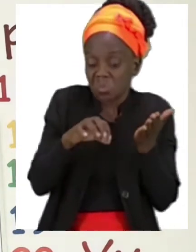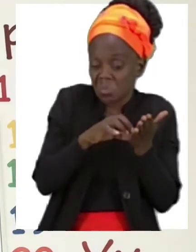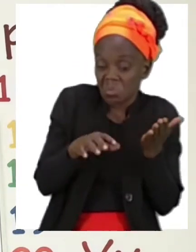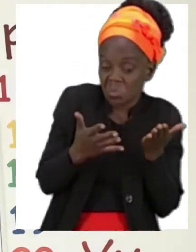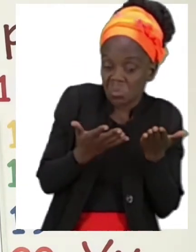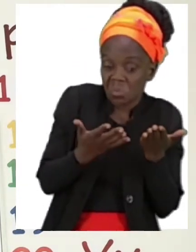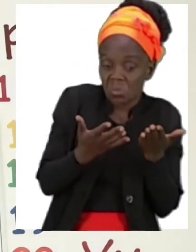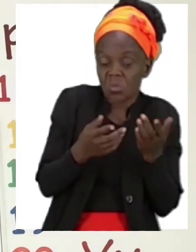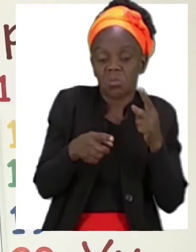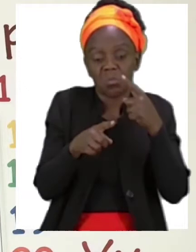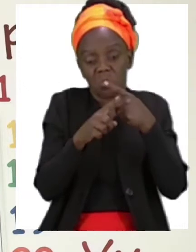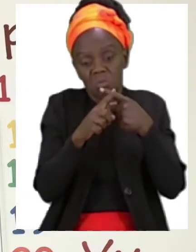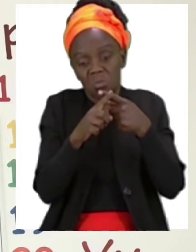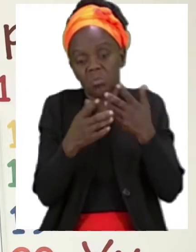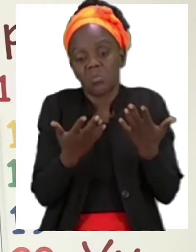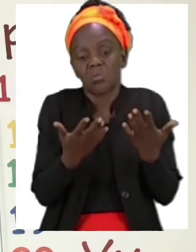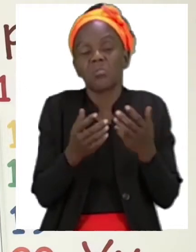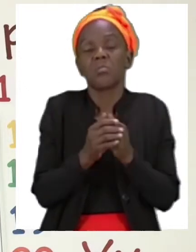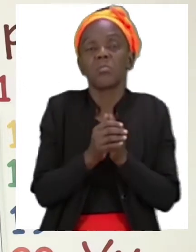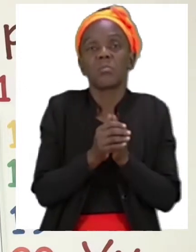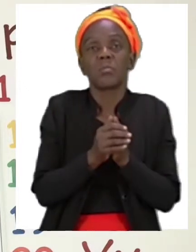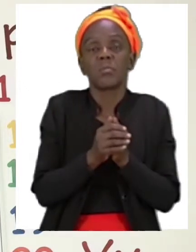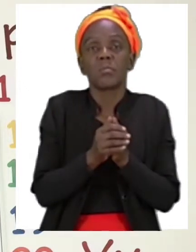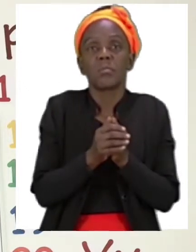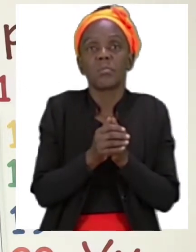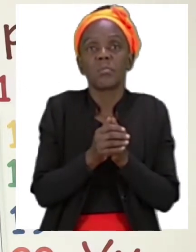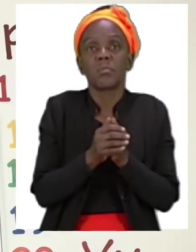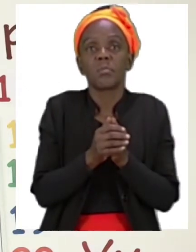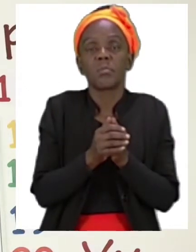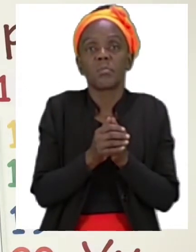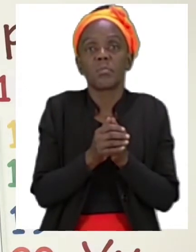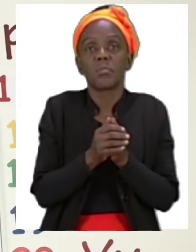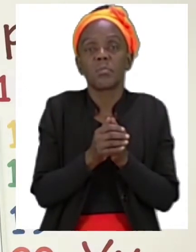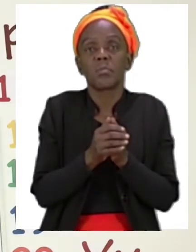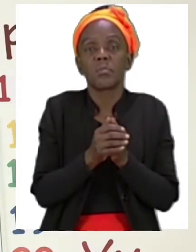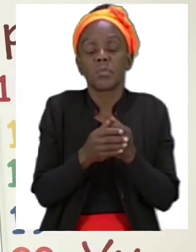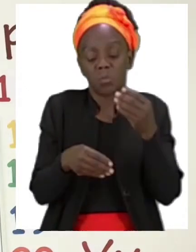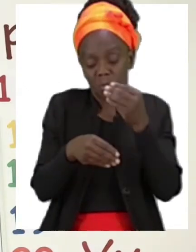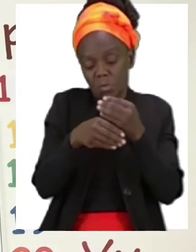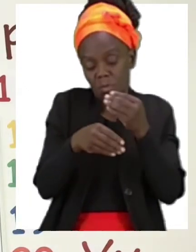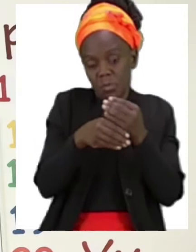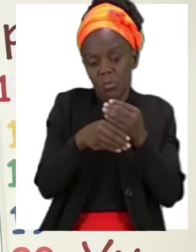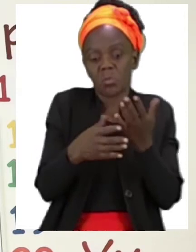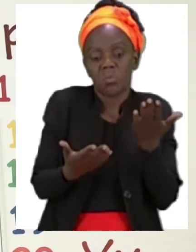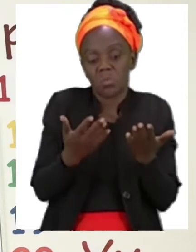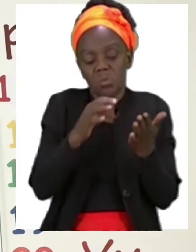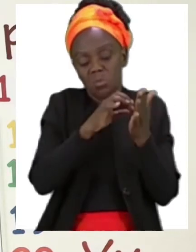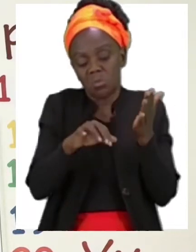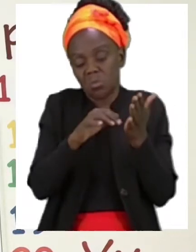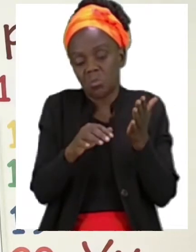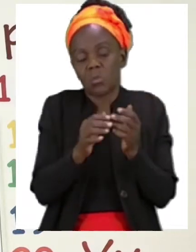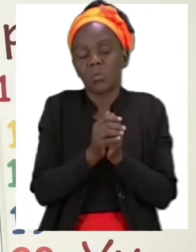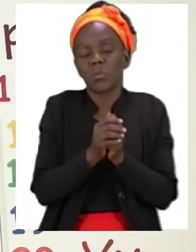it a plus or is it a minus? Now when we say the word all